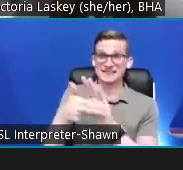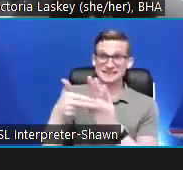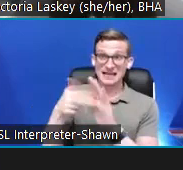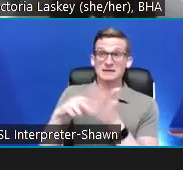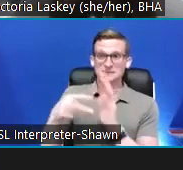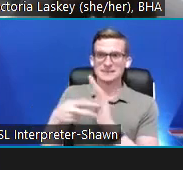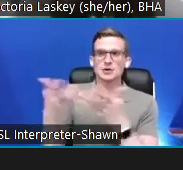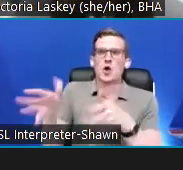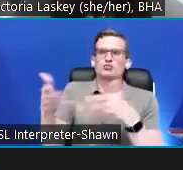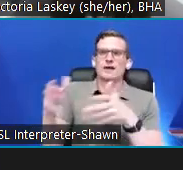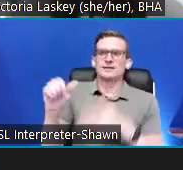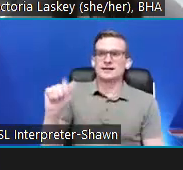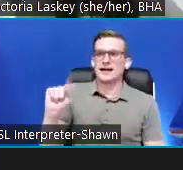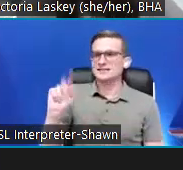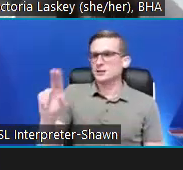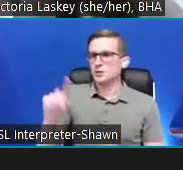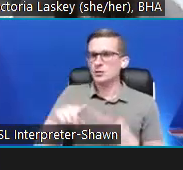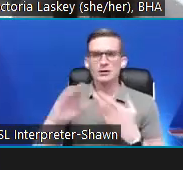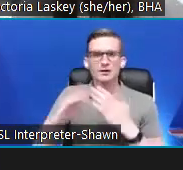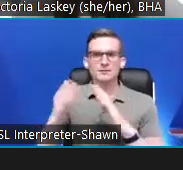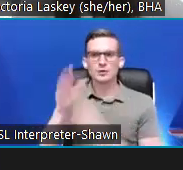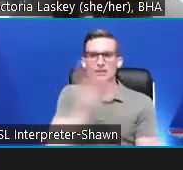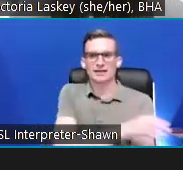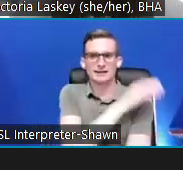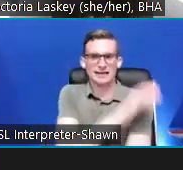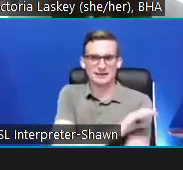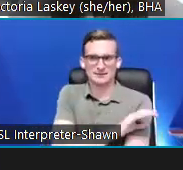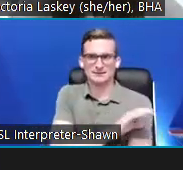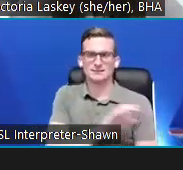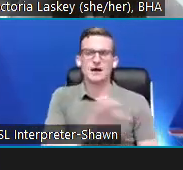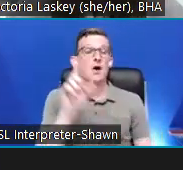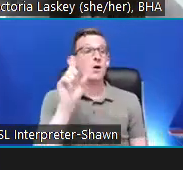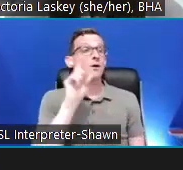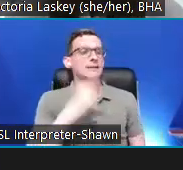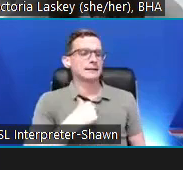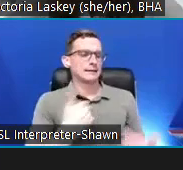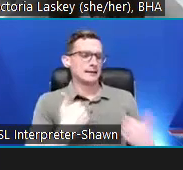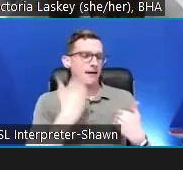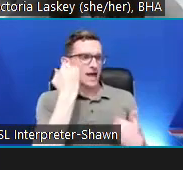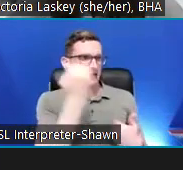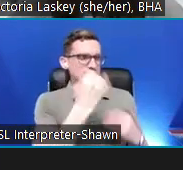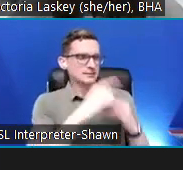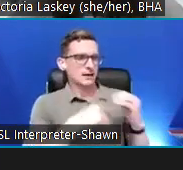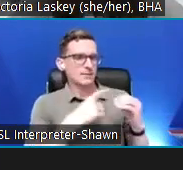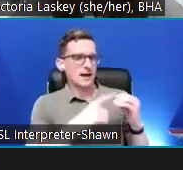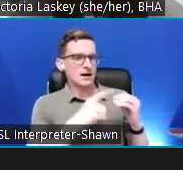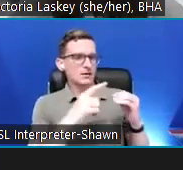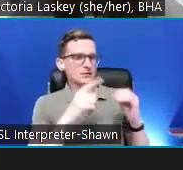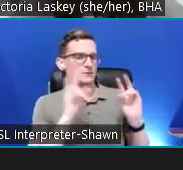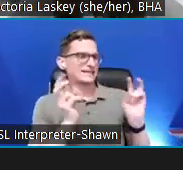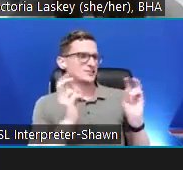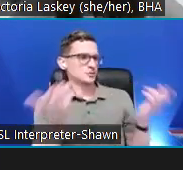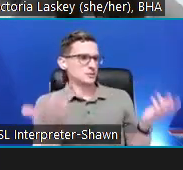clinic. I think I have an idea about the issue here, and it